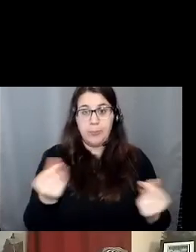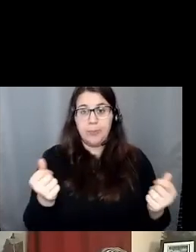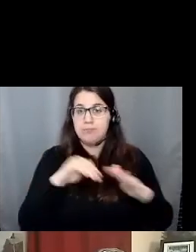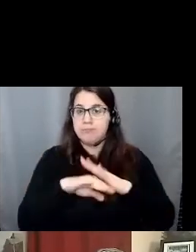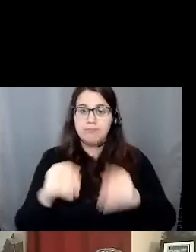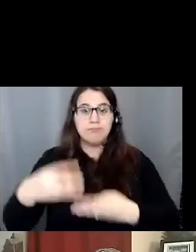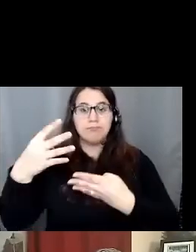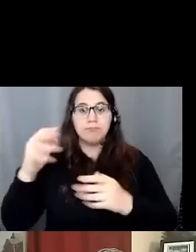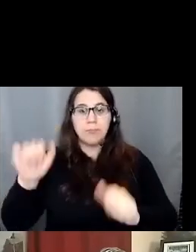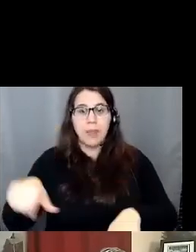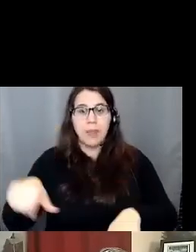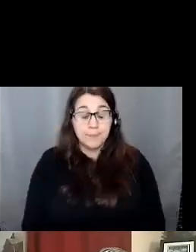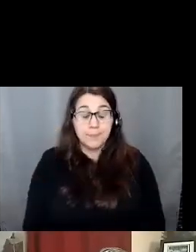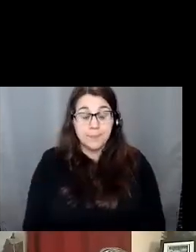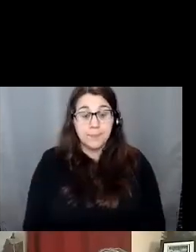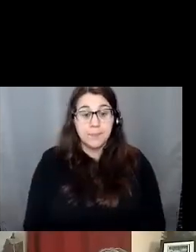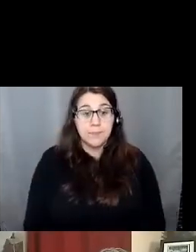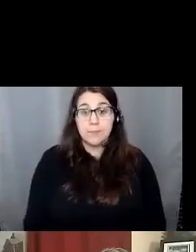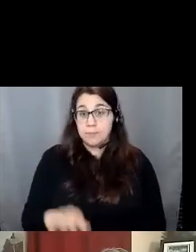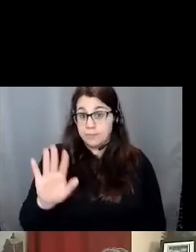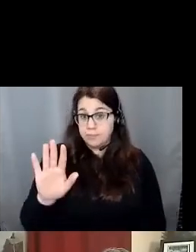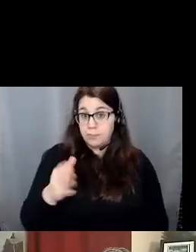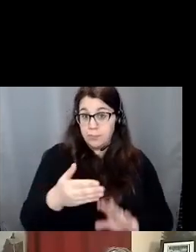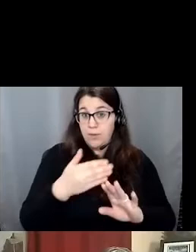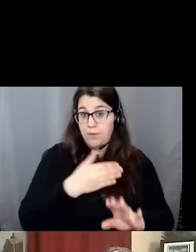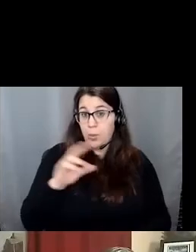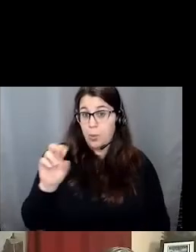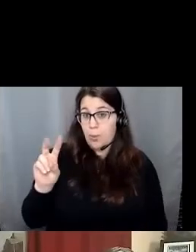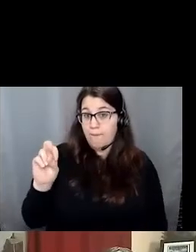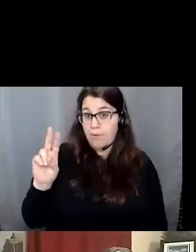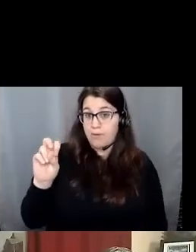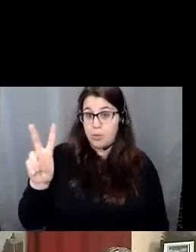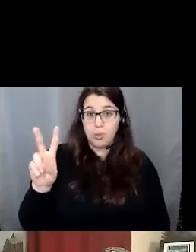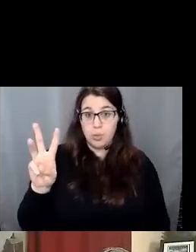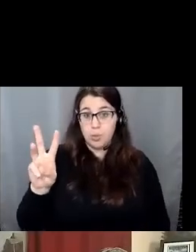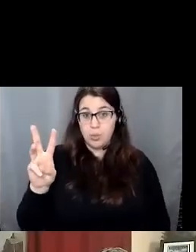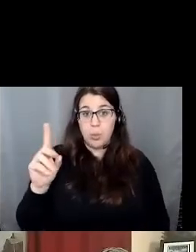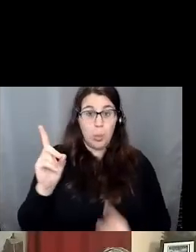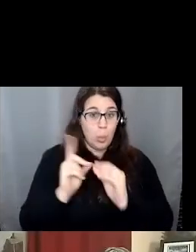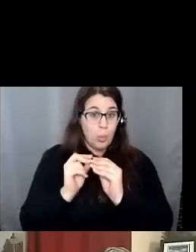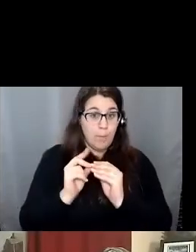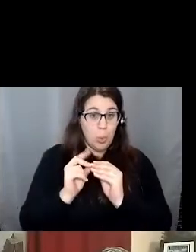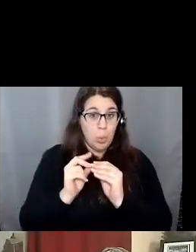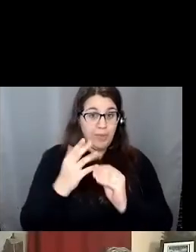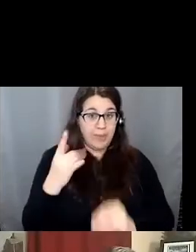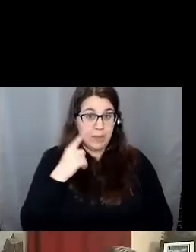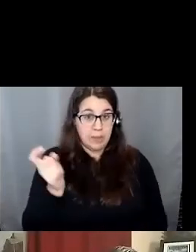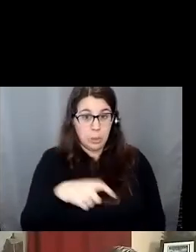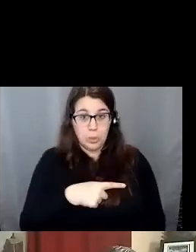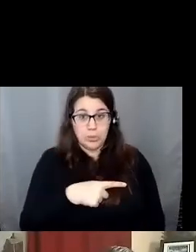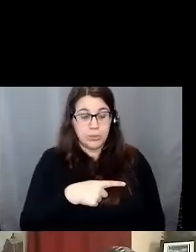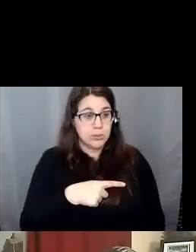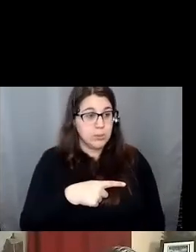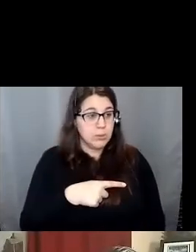accounts. Before we go to the overview page, I wanted to show you one additional thing on this screen, and that is